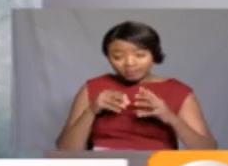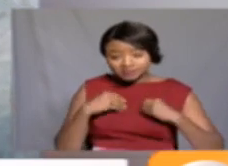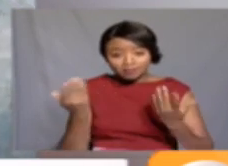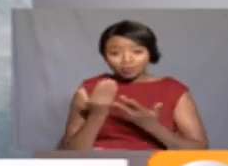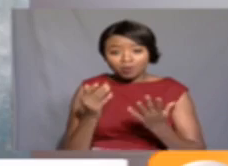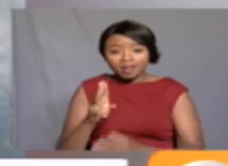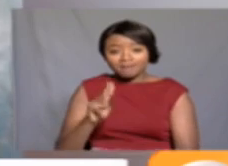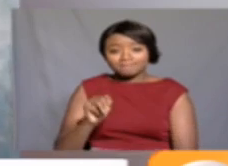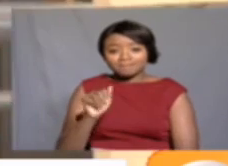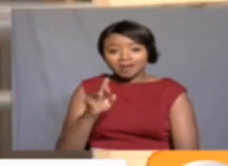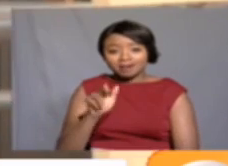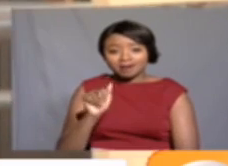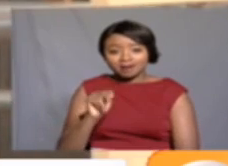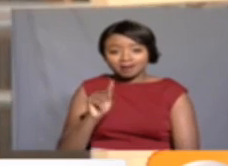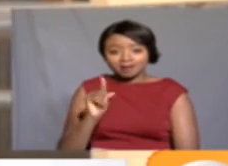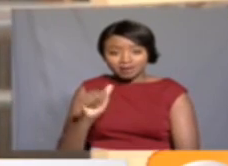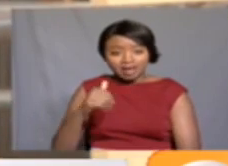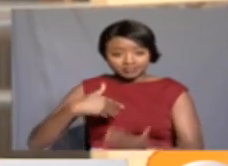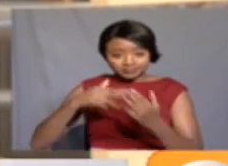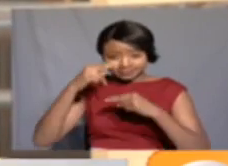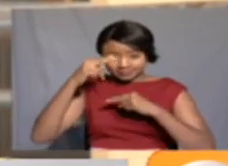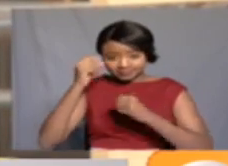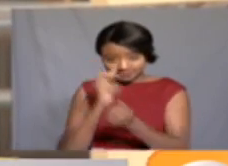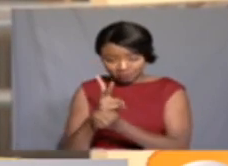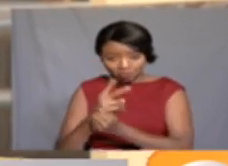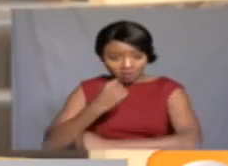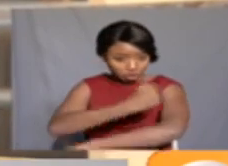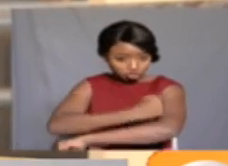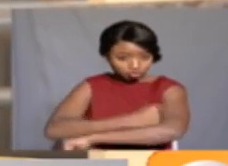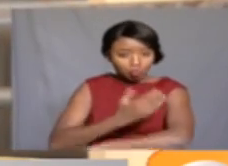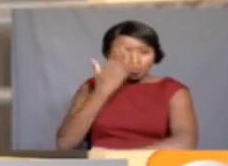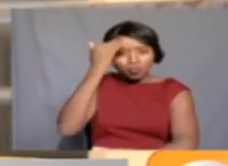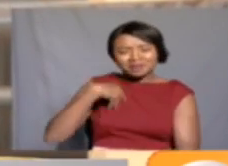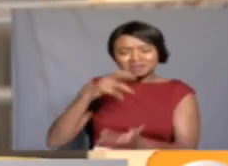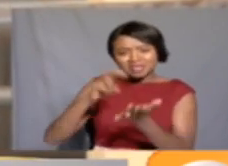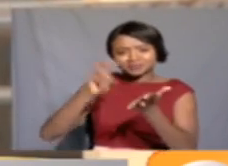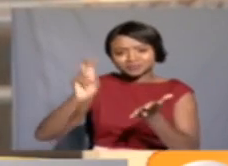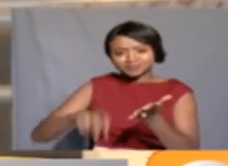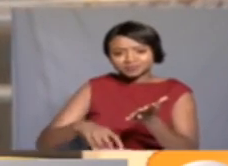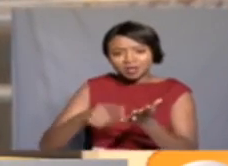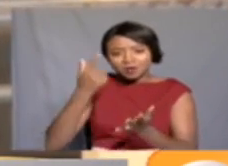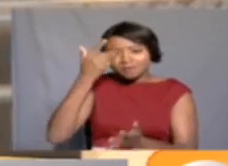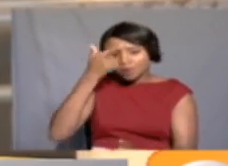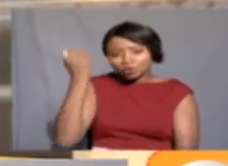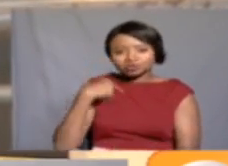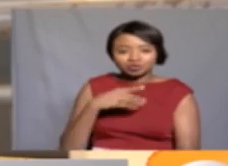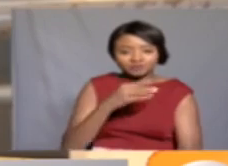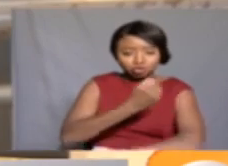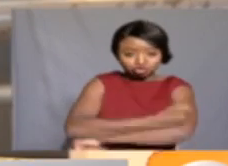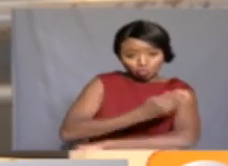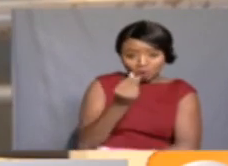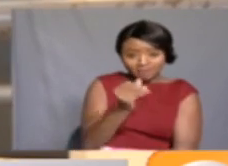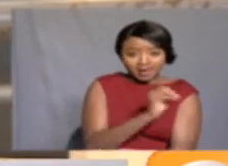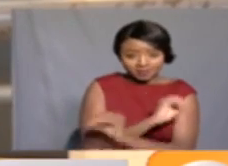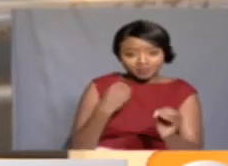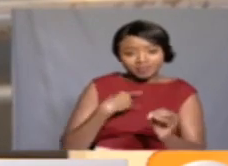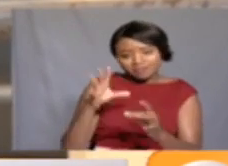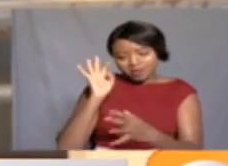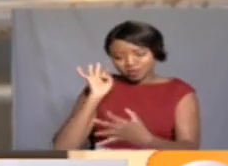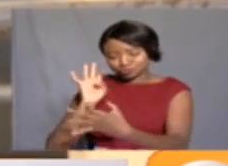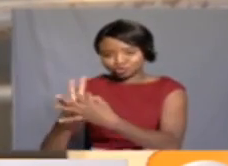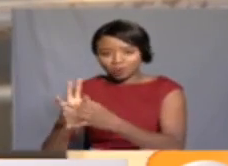Miranda Secondary School. Because of school fees, I had to drop out in Form 2 to join a day